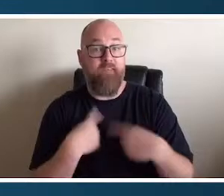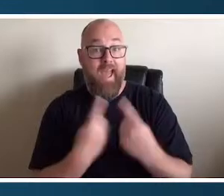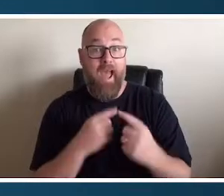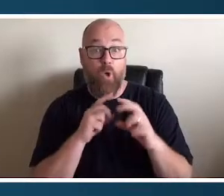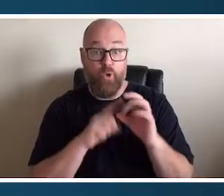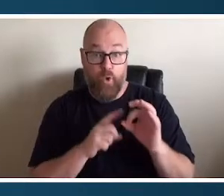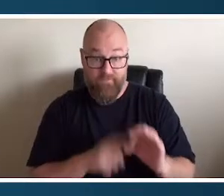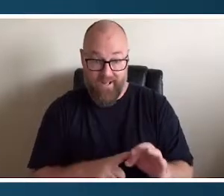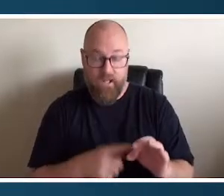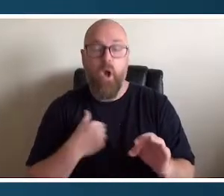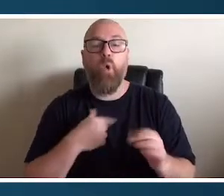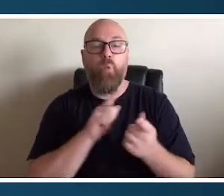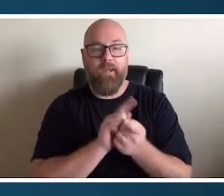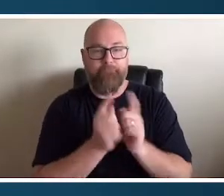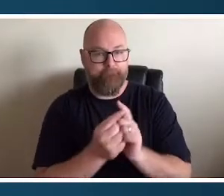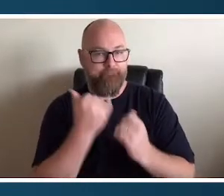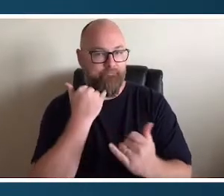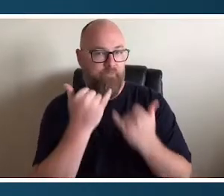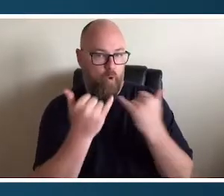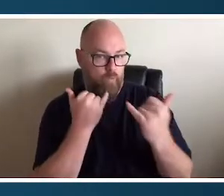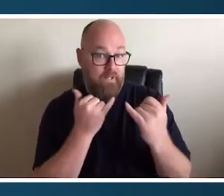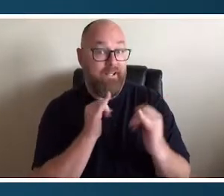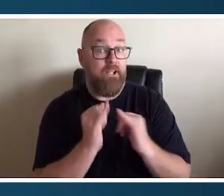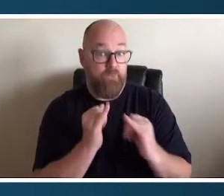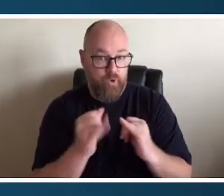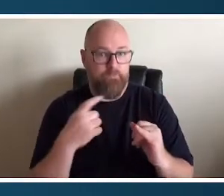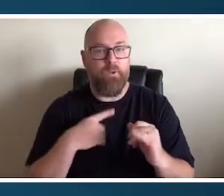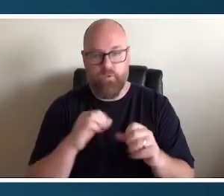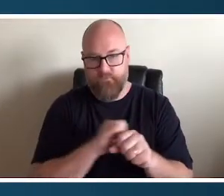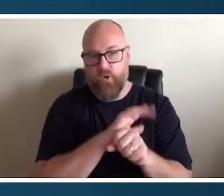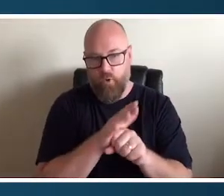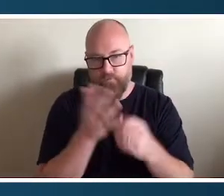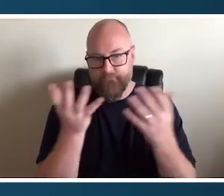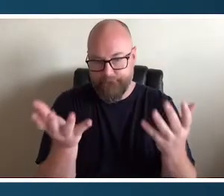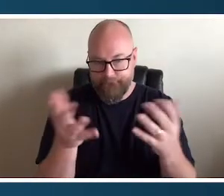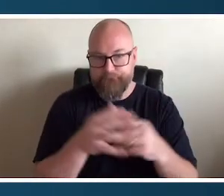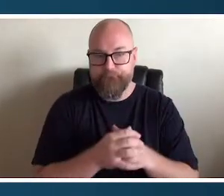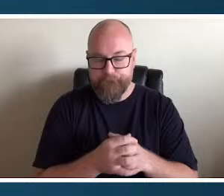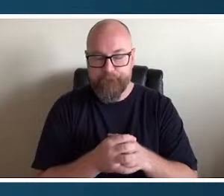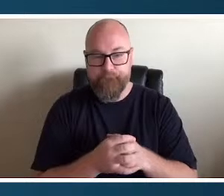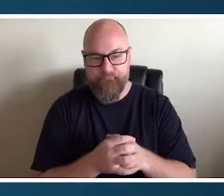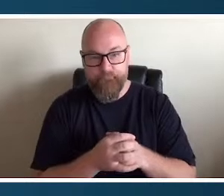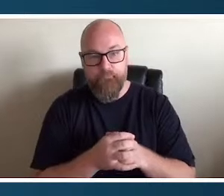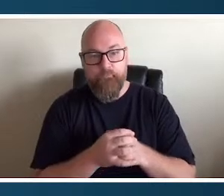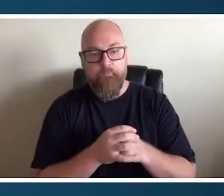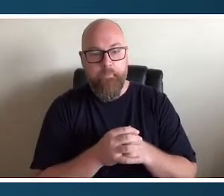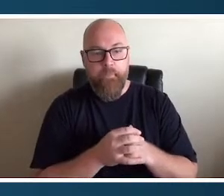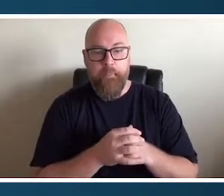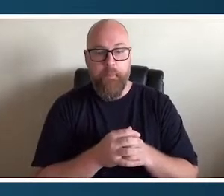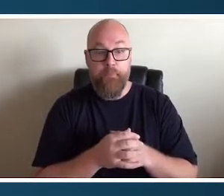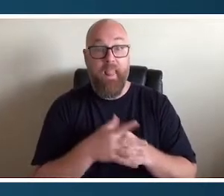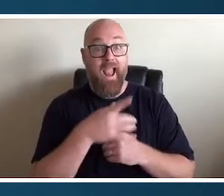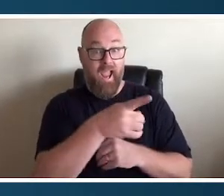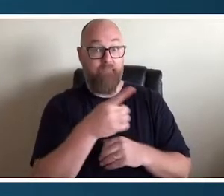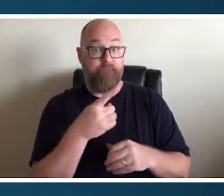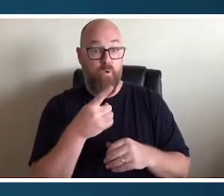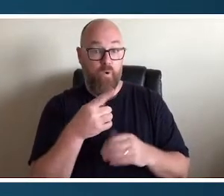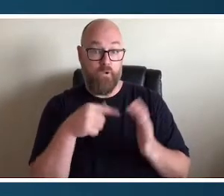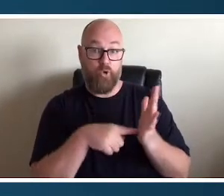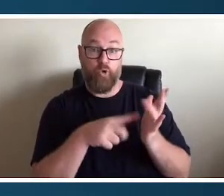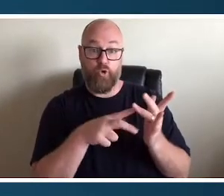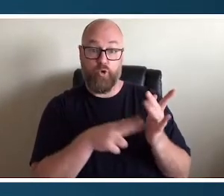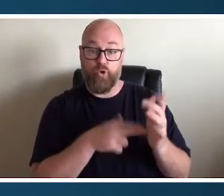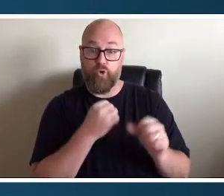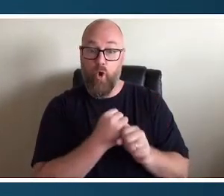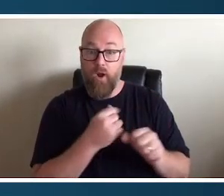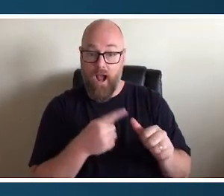to phone-based interviews because of COVID-19. And as in the case of Tonga, for example, halfway through